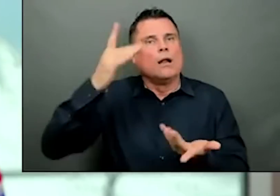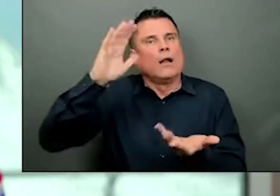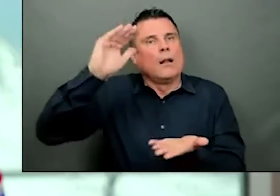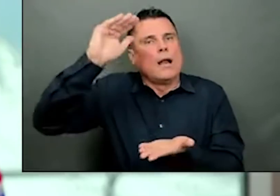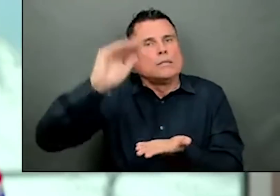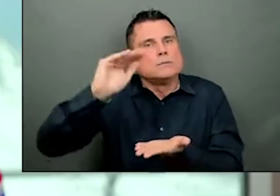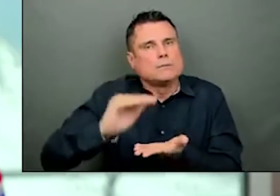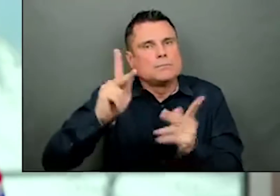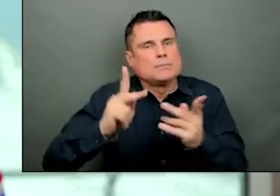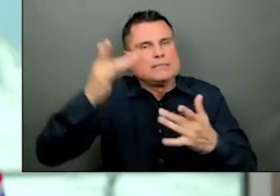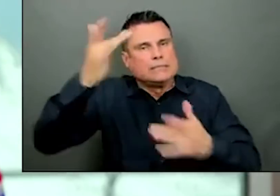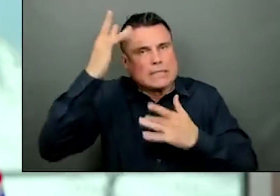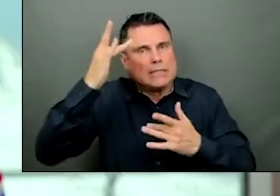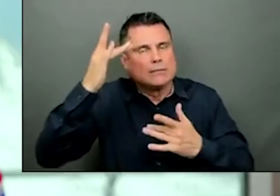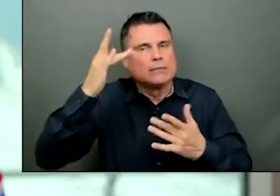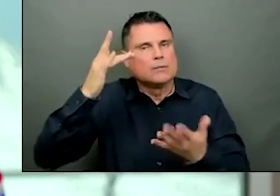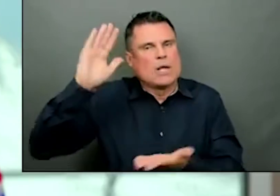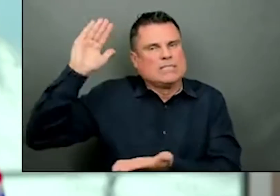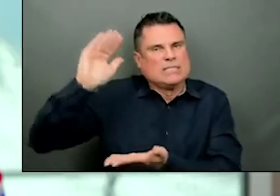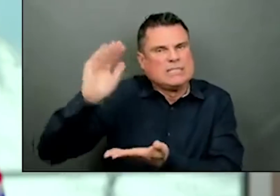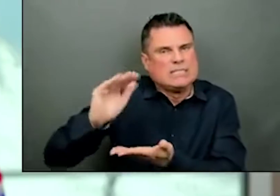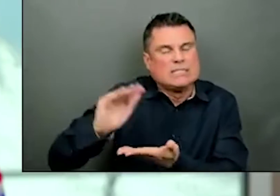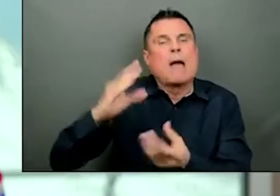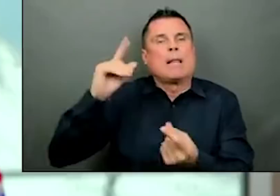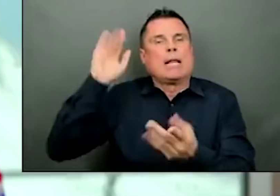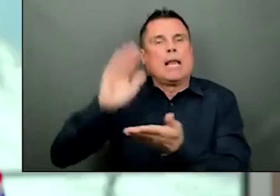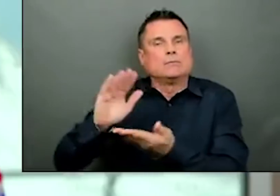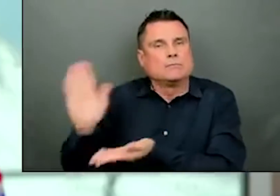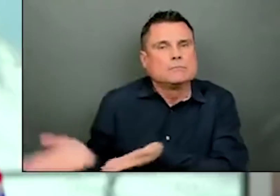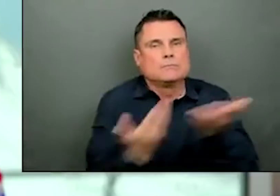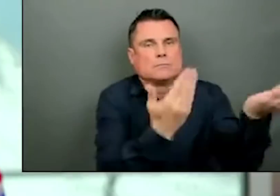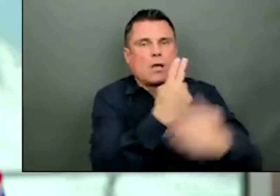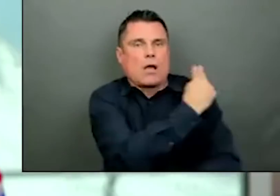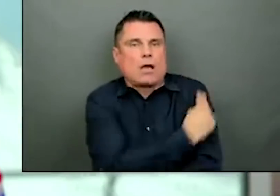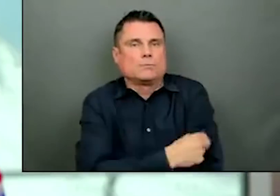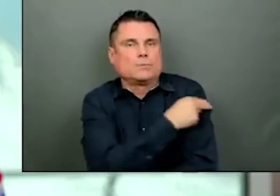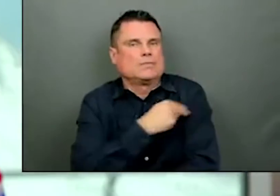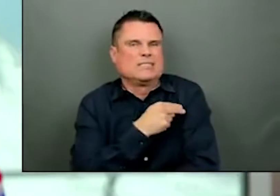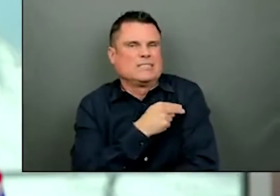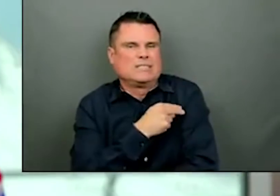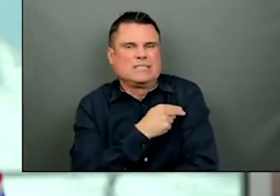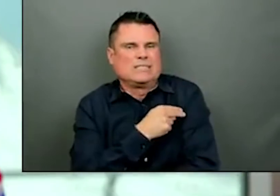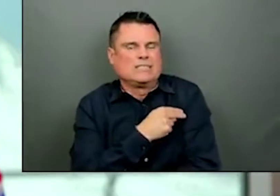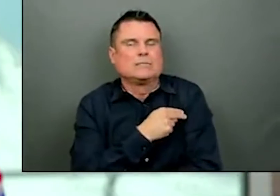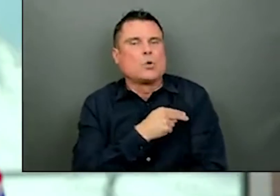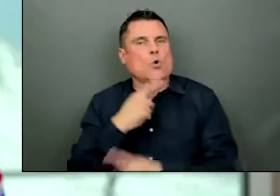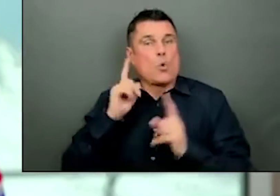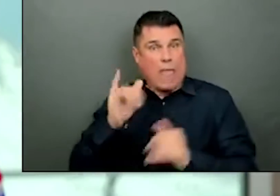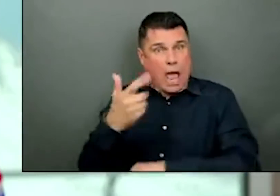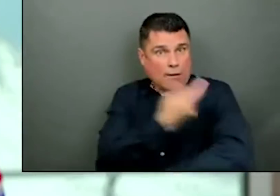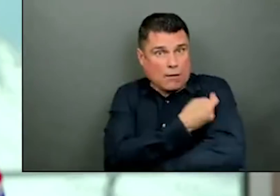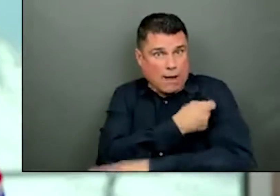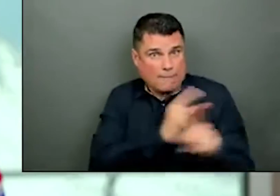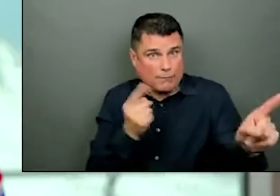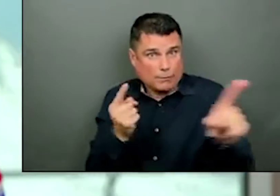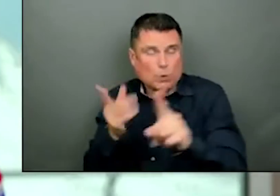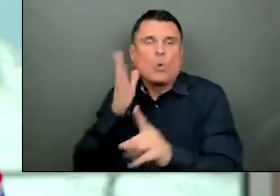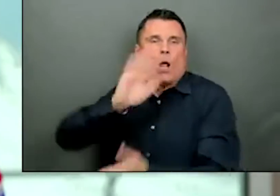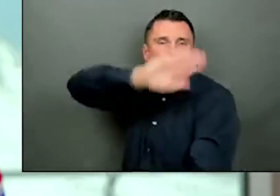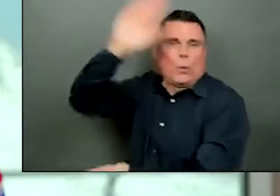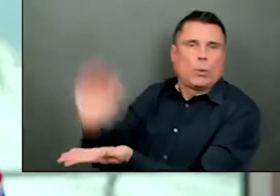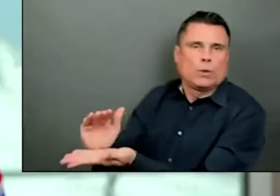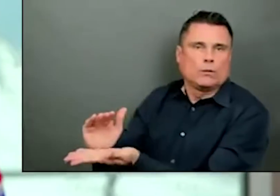with COVID-19. So the strategy that we have taken protects us both as individuals and as a